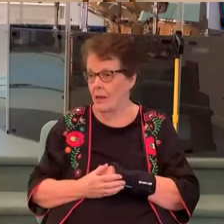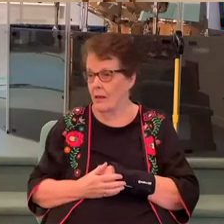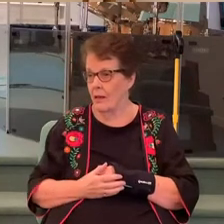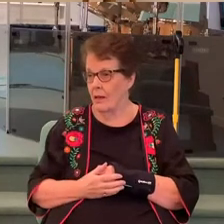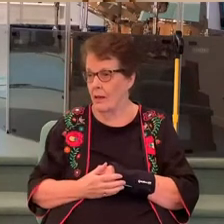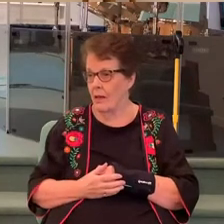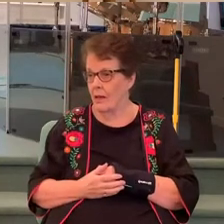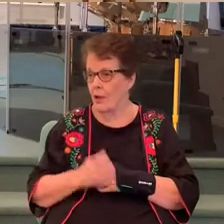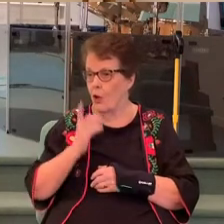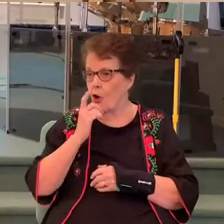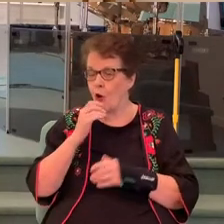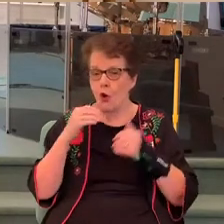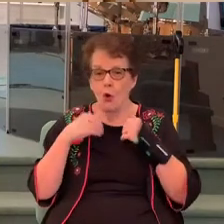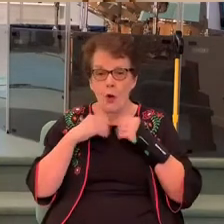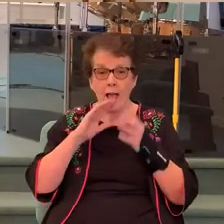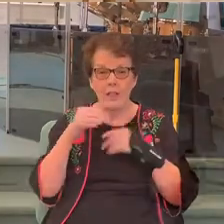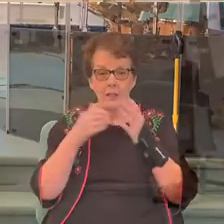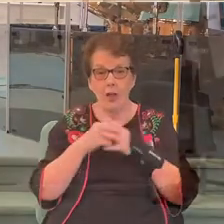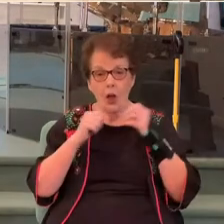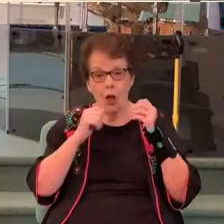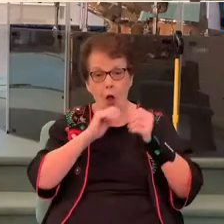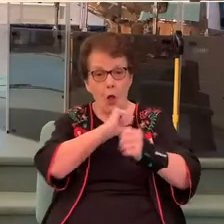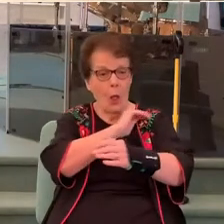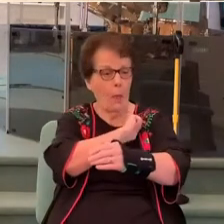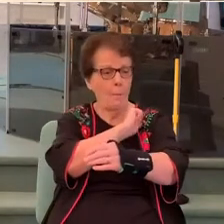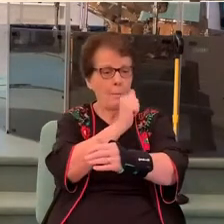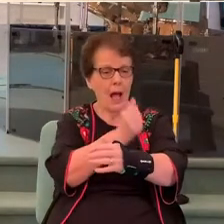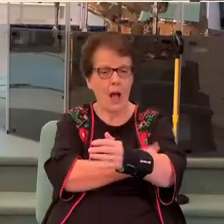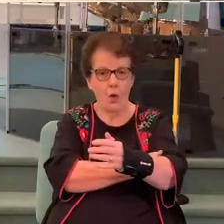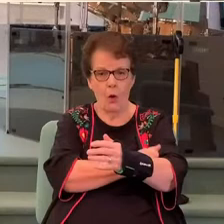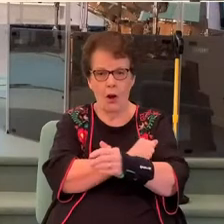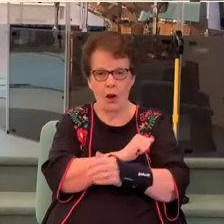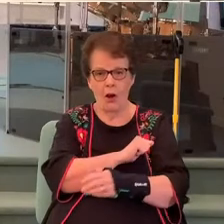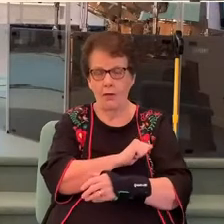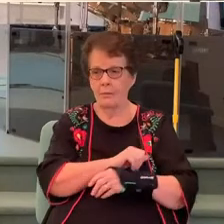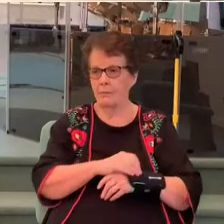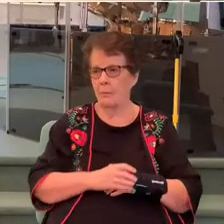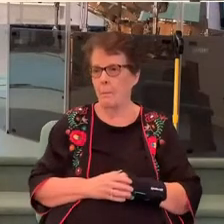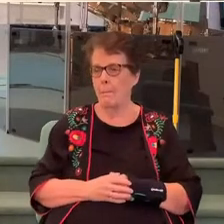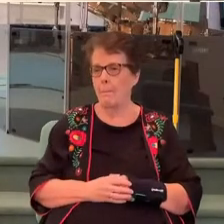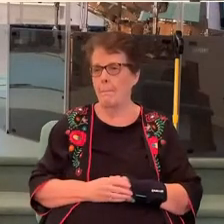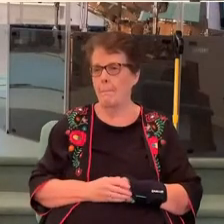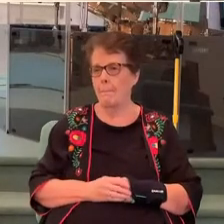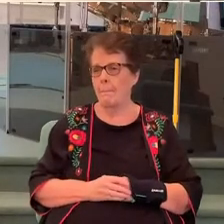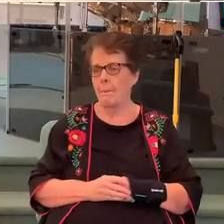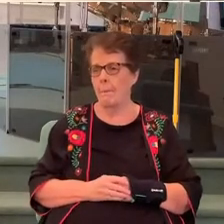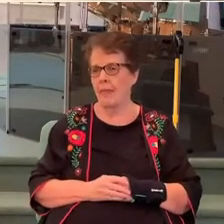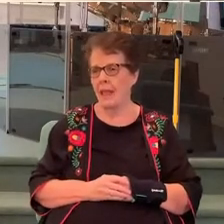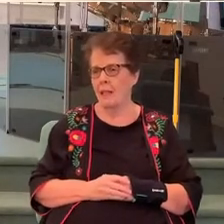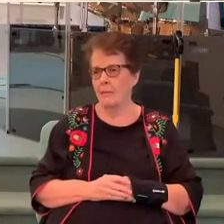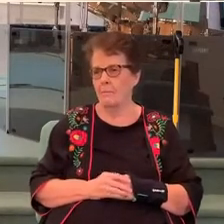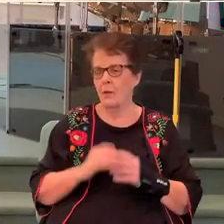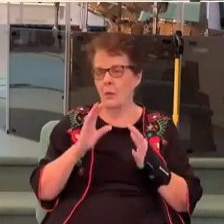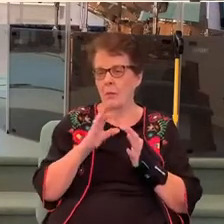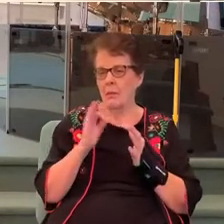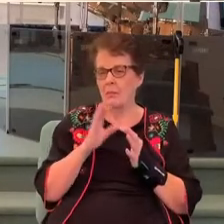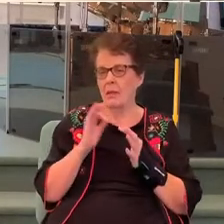who has all power and all authority. We choose when we pray. We're picky.